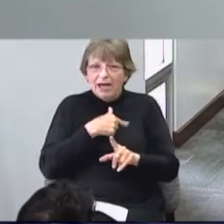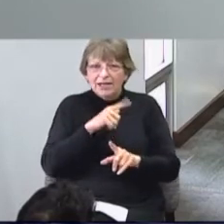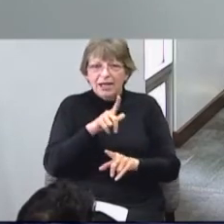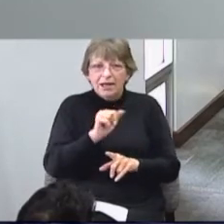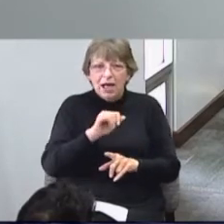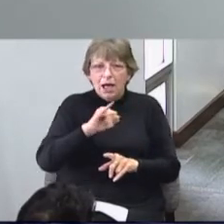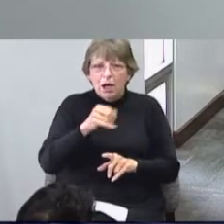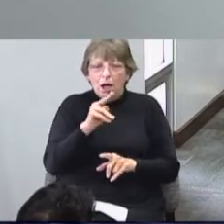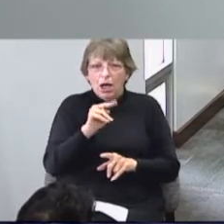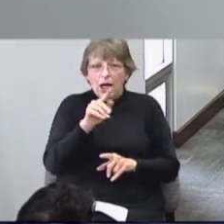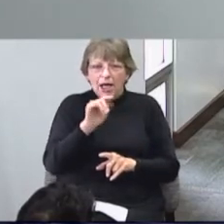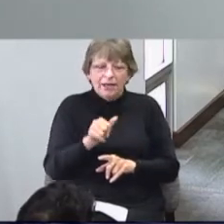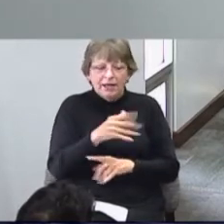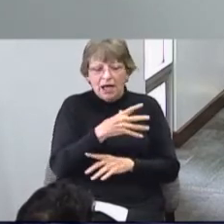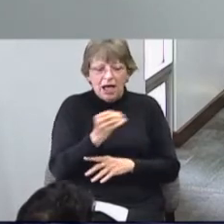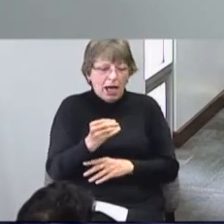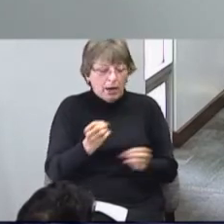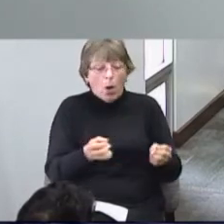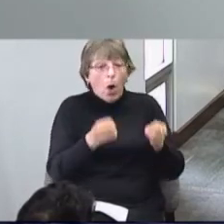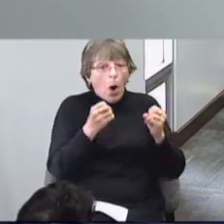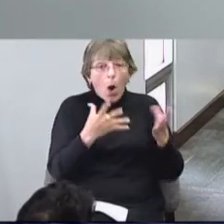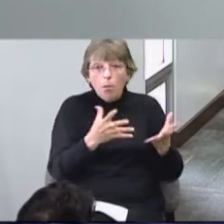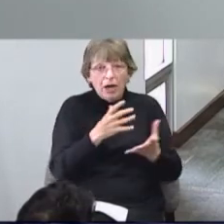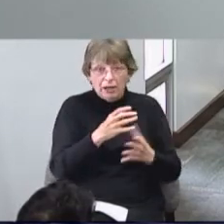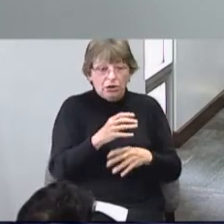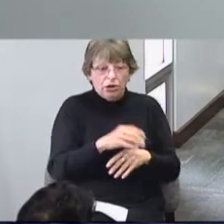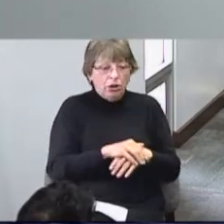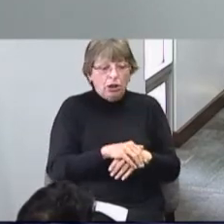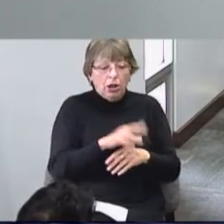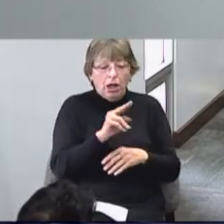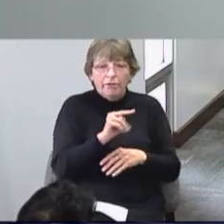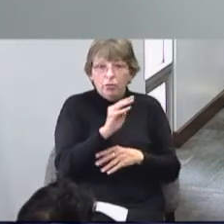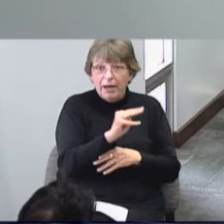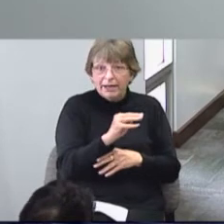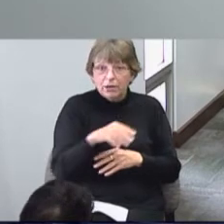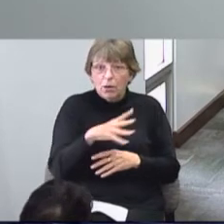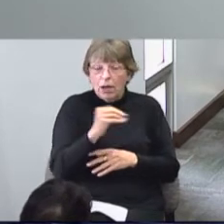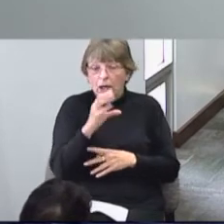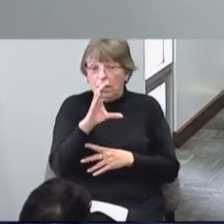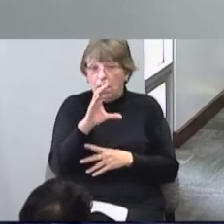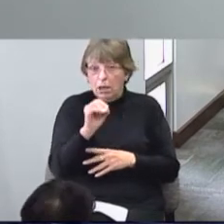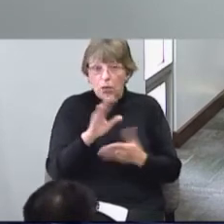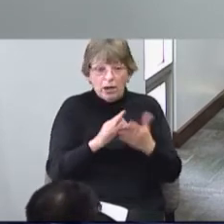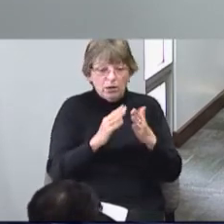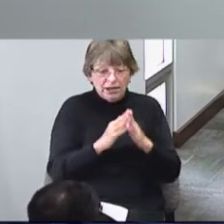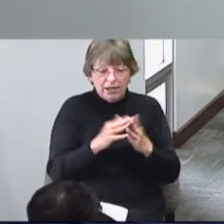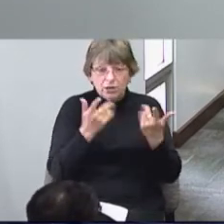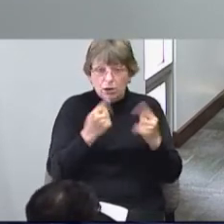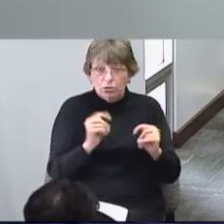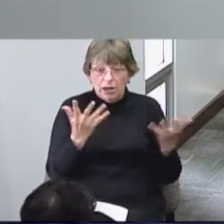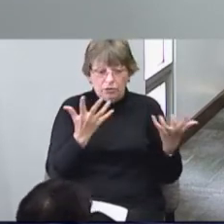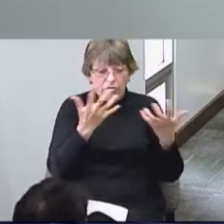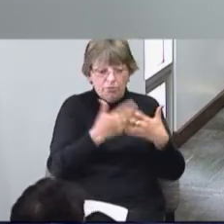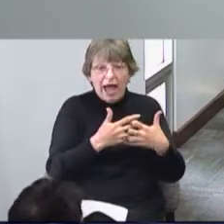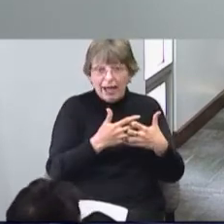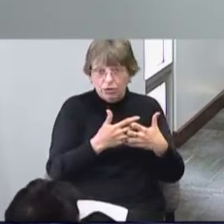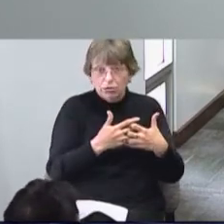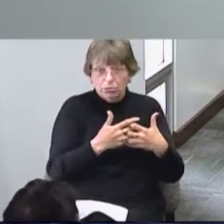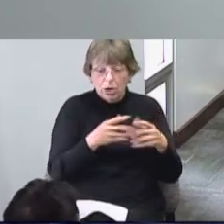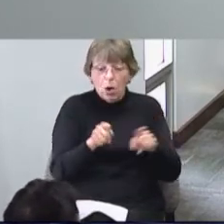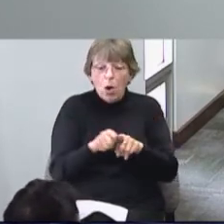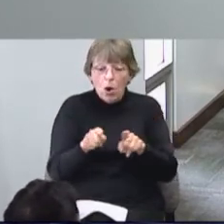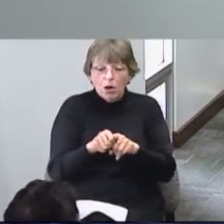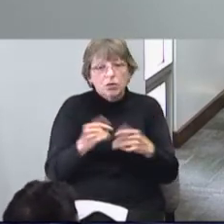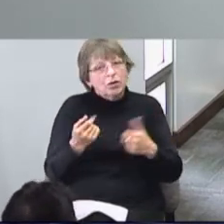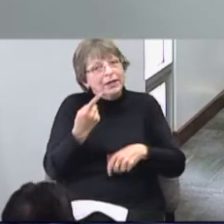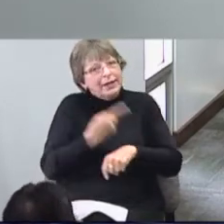and New Mexico cities are trying to secure some match dollars for their communities. And so today, what